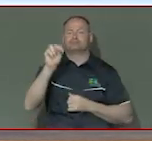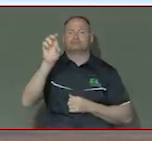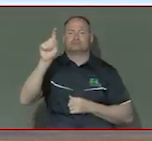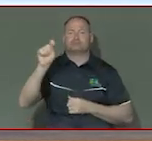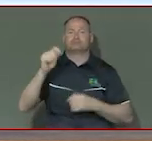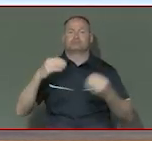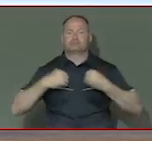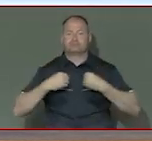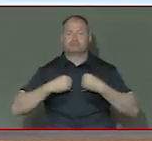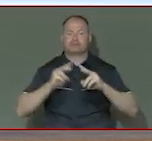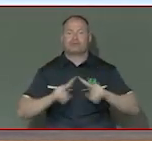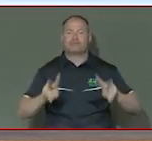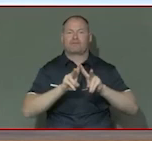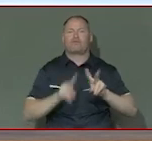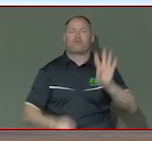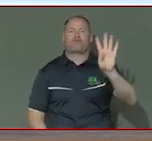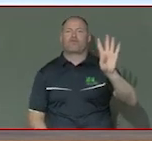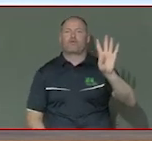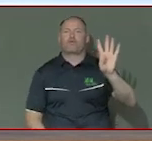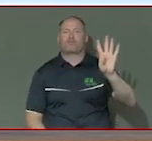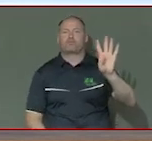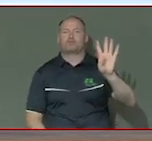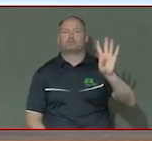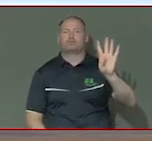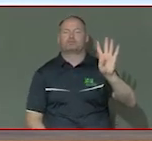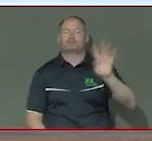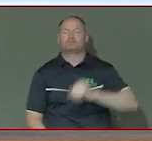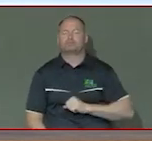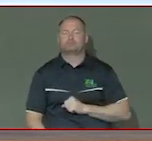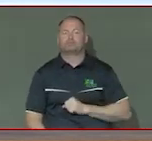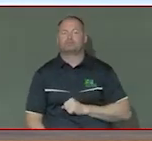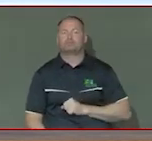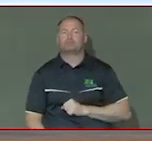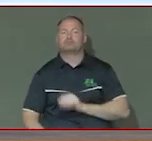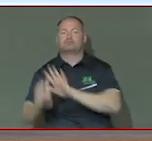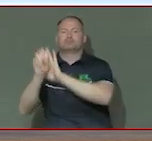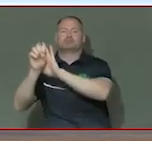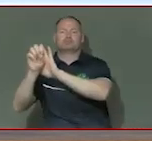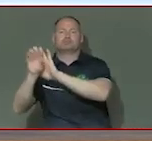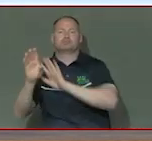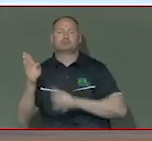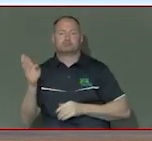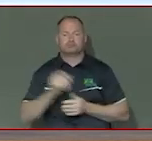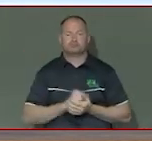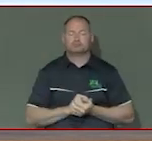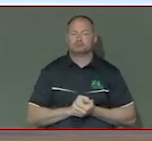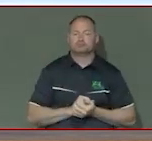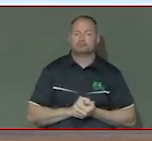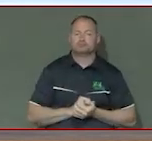is 4 rand, 400 cents, but the market price is 450 cents.